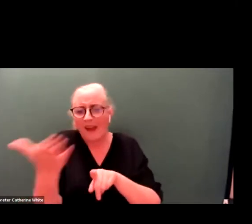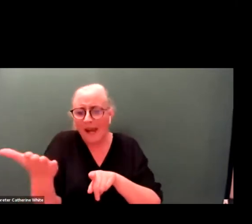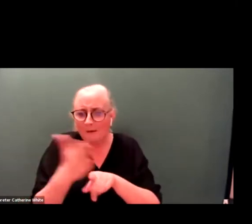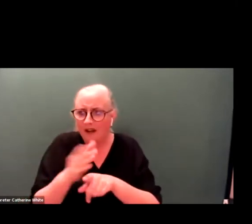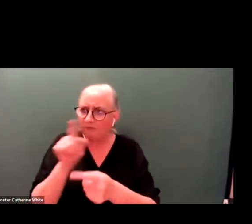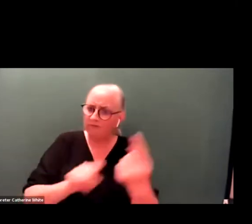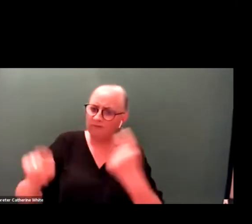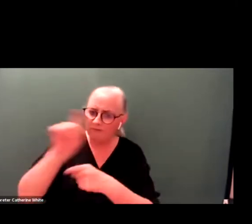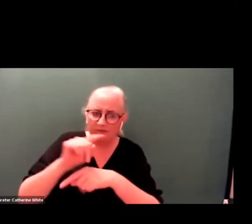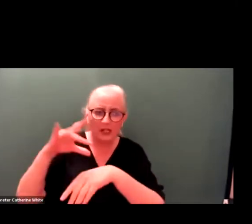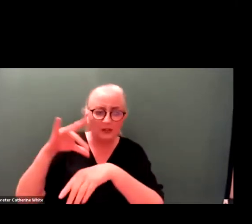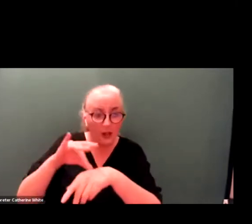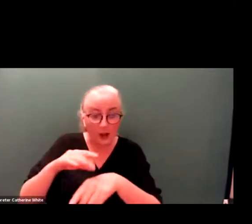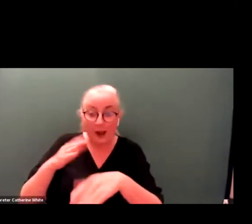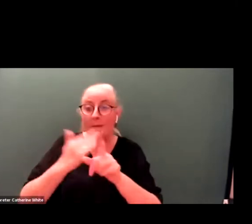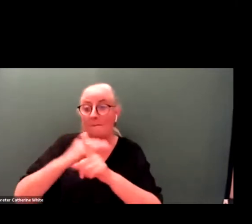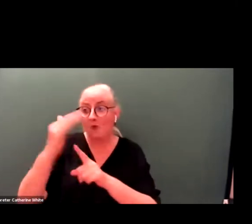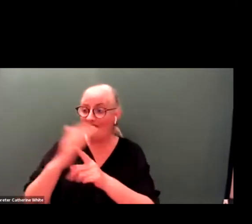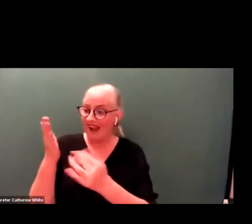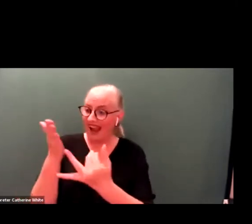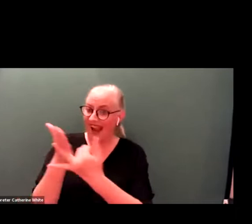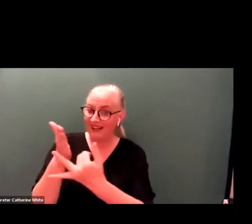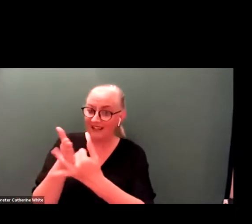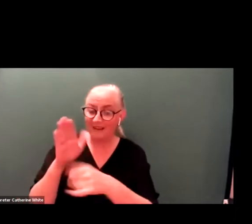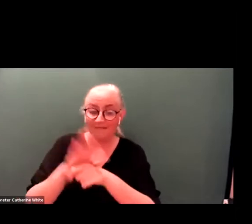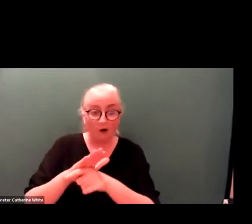it should improve access to good menopause care for all.